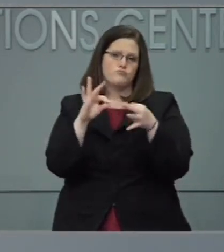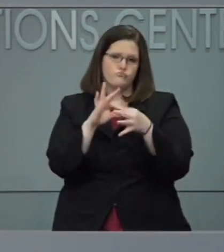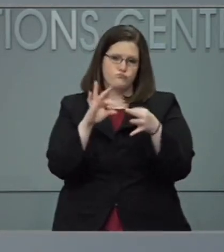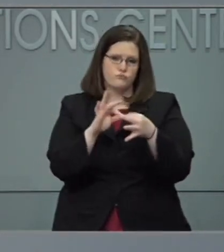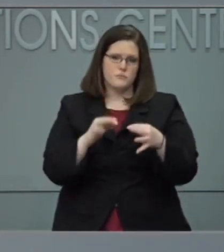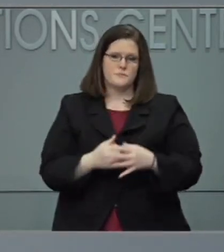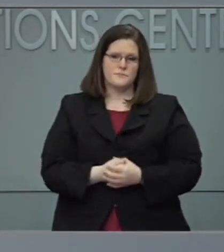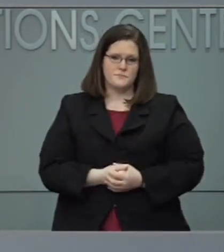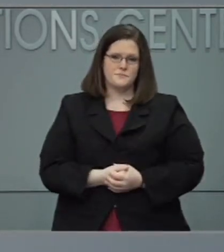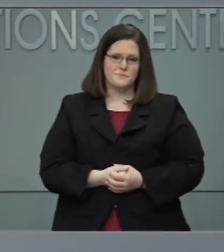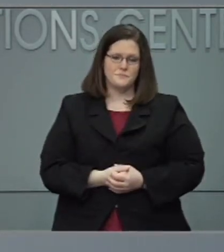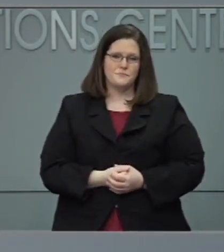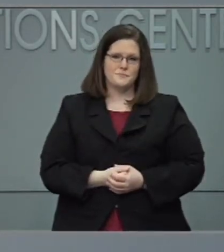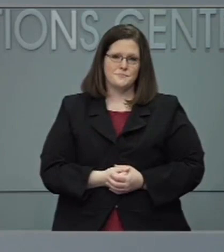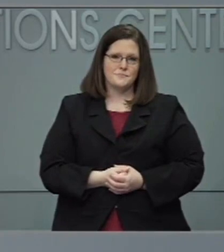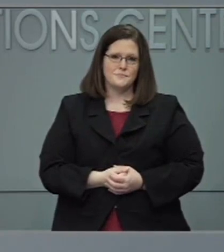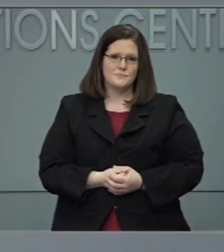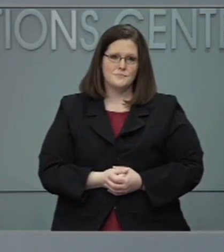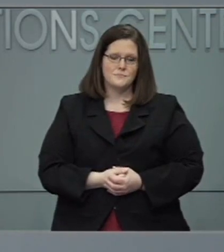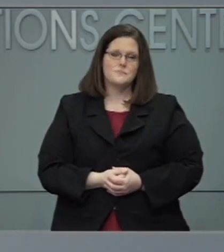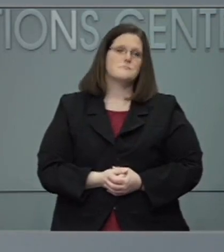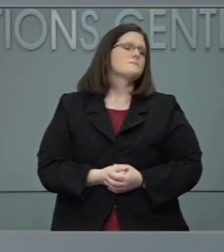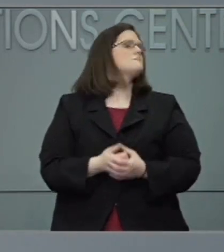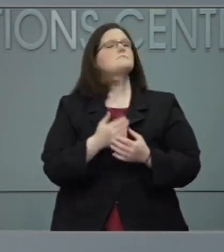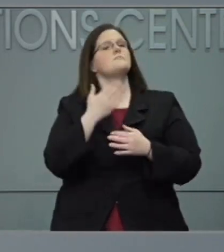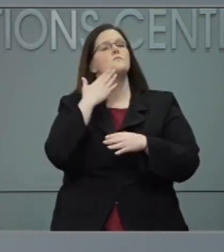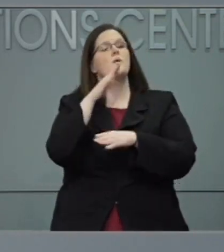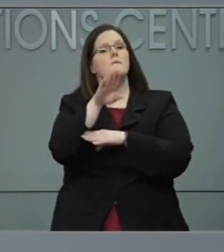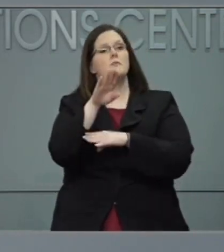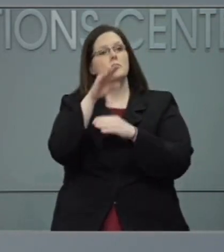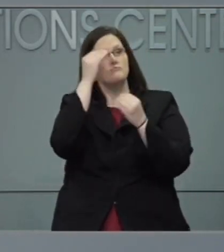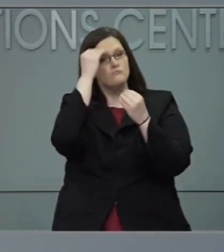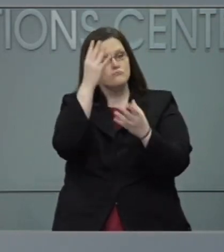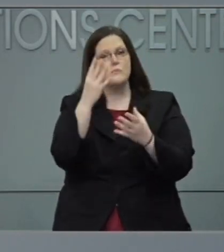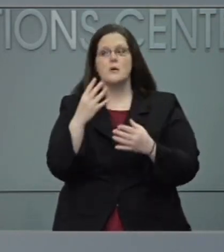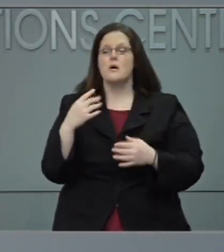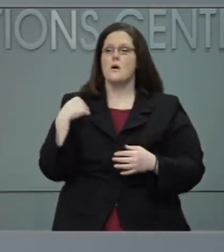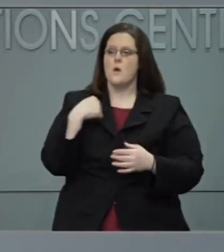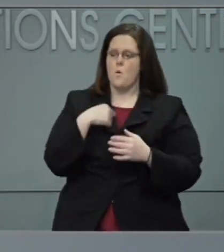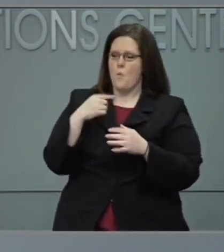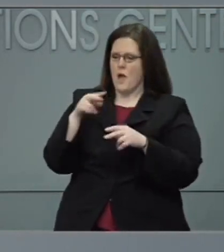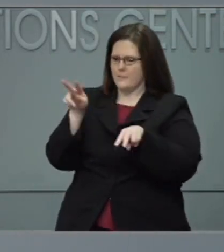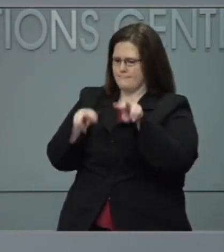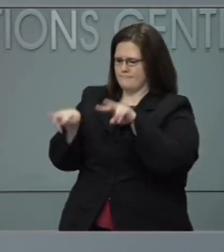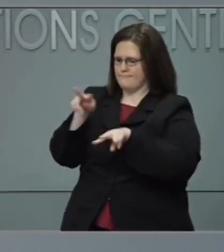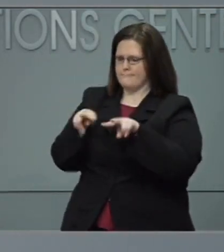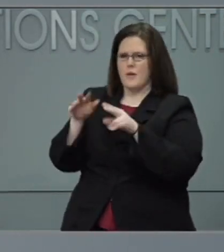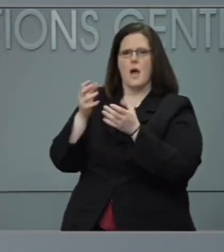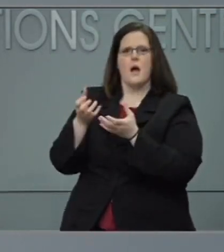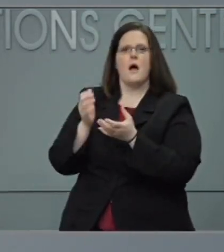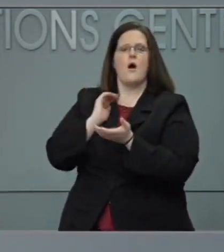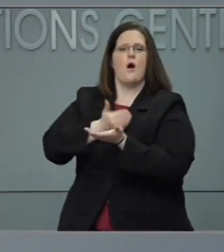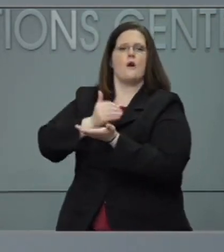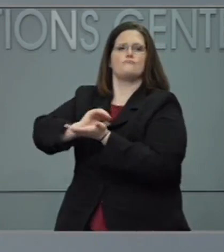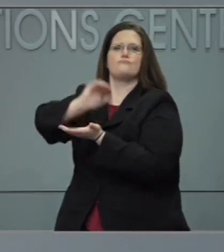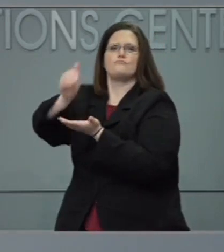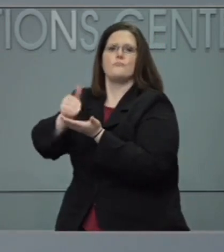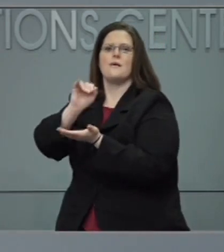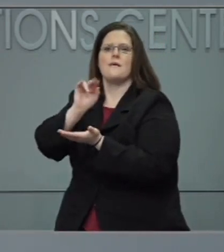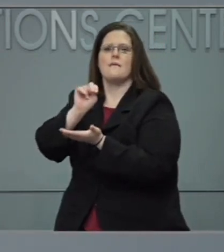Good afternoon. Thank you. So we do anticipate that at this point, based on our current state inventory, we have